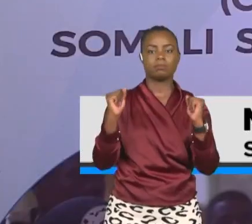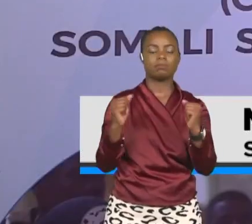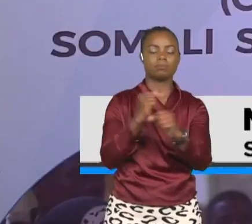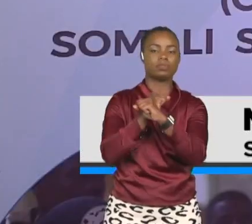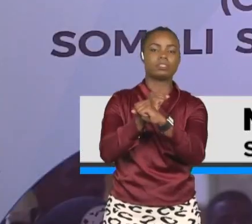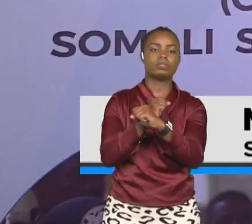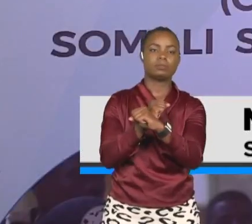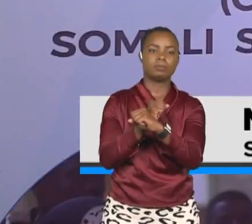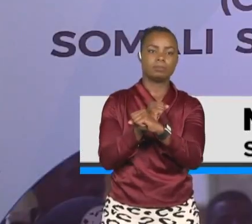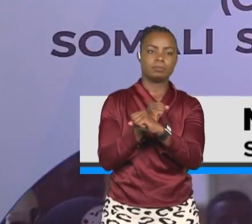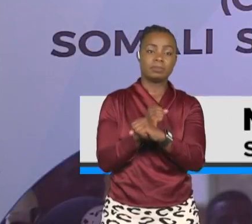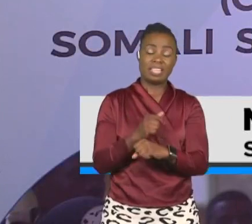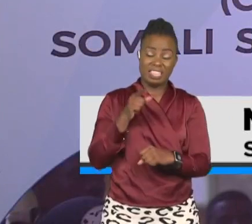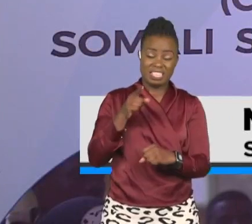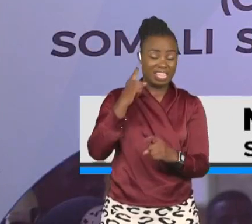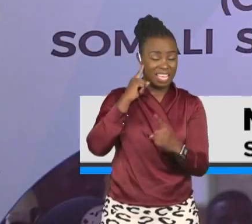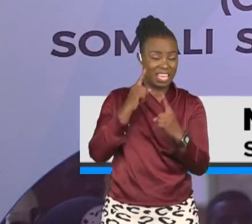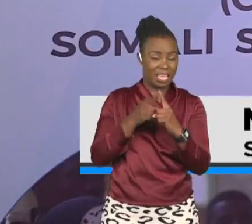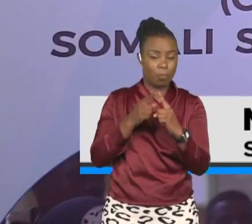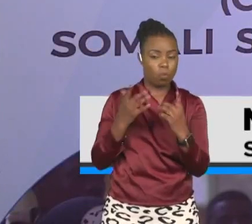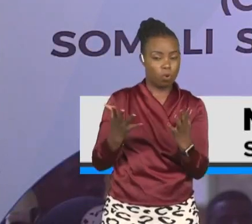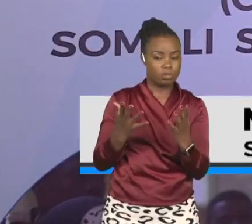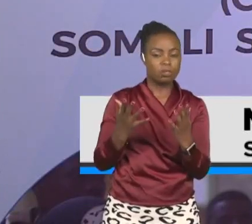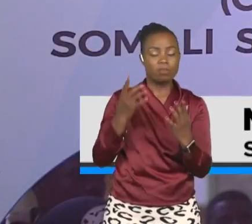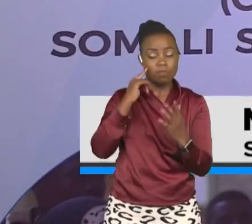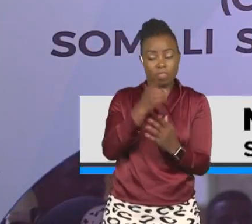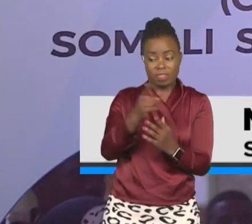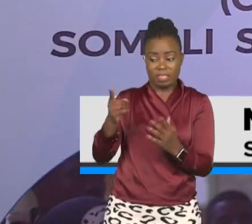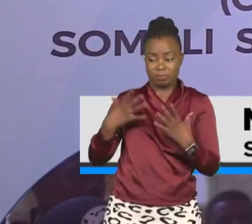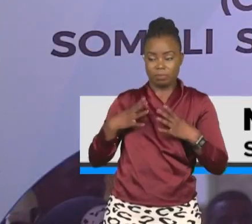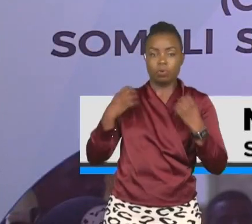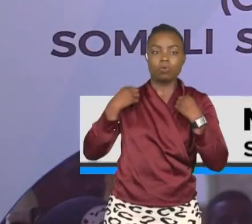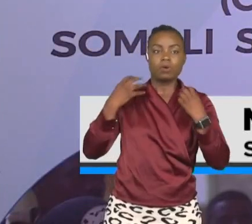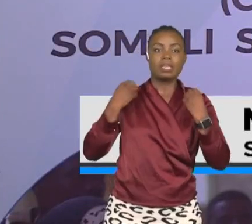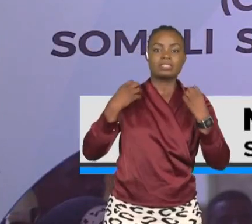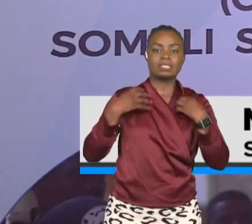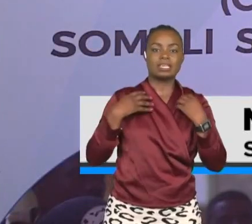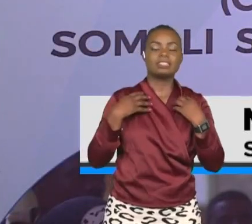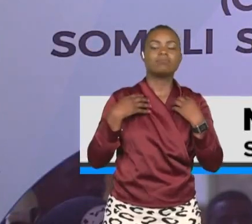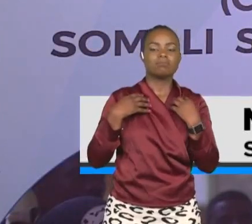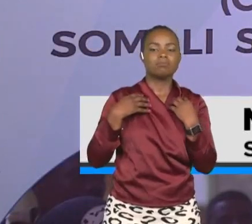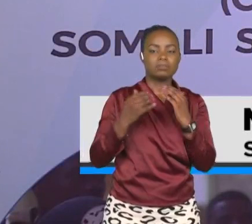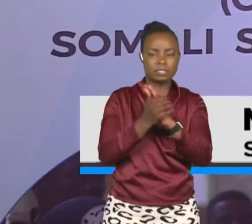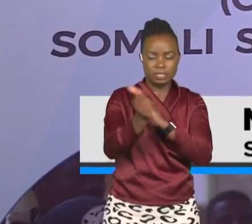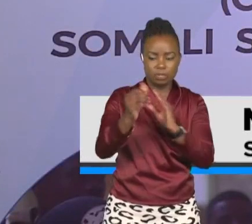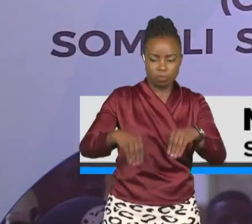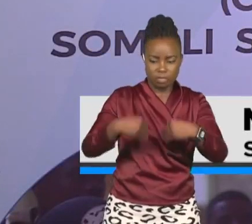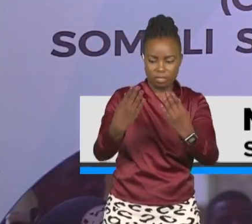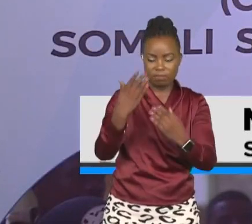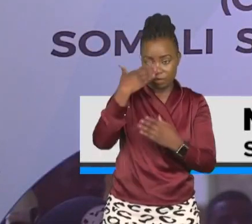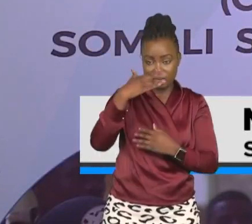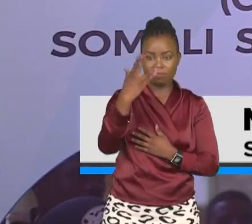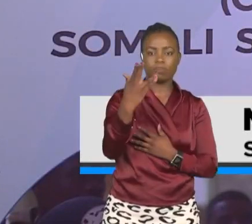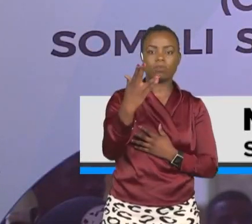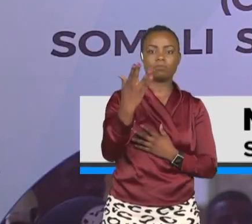this is for them to be able to exercise the skills that we would have transferred in the past 4 days they have been here with